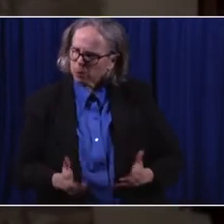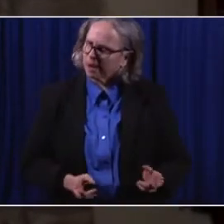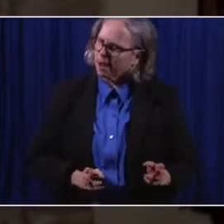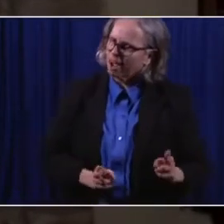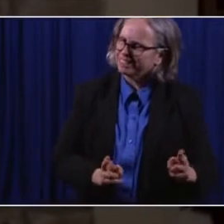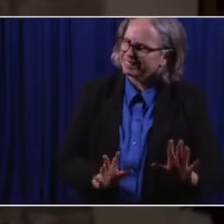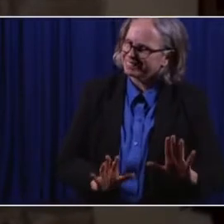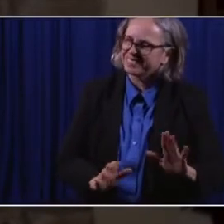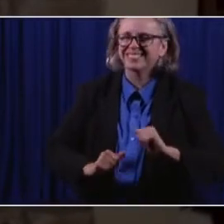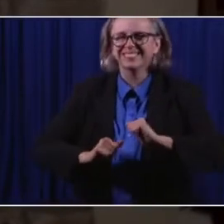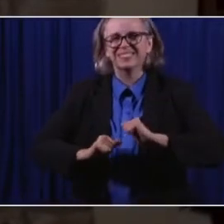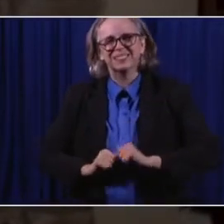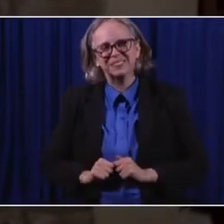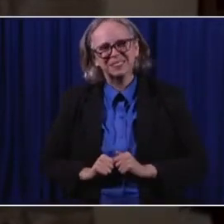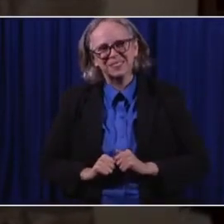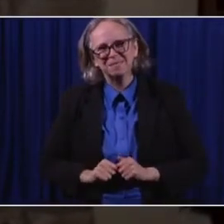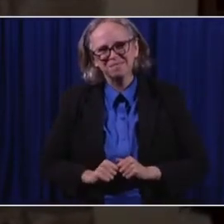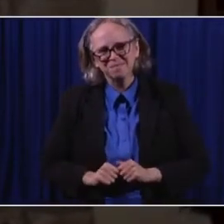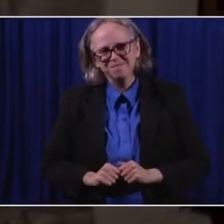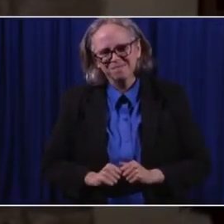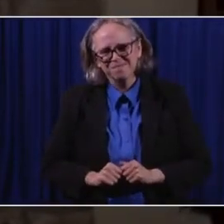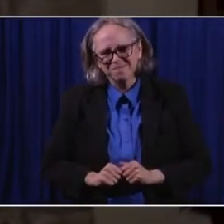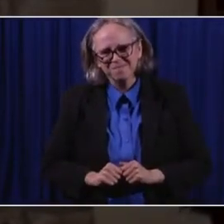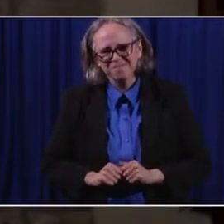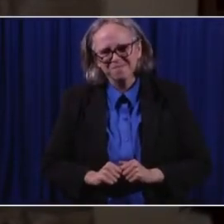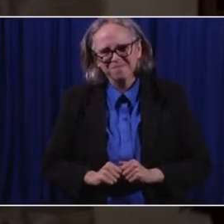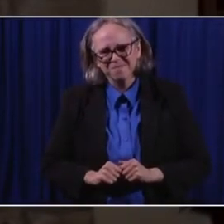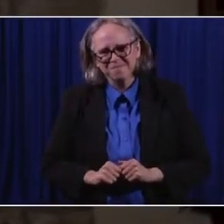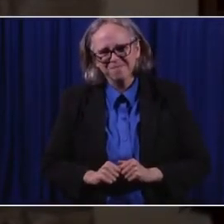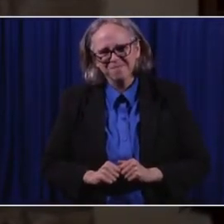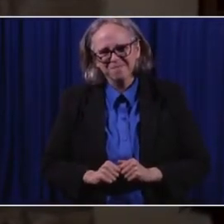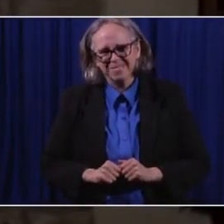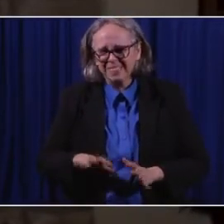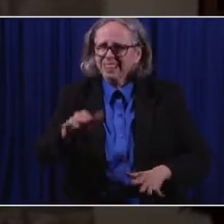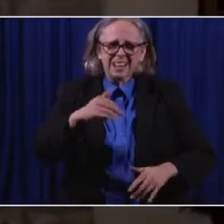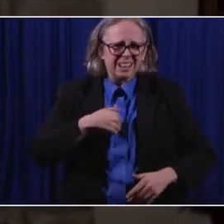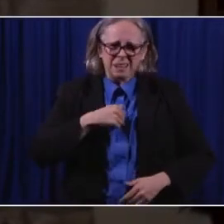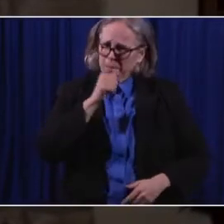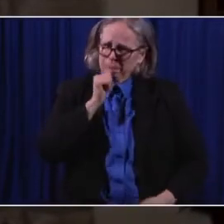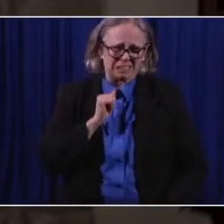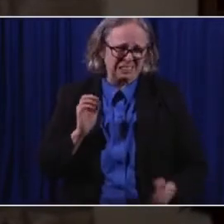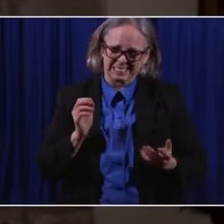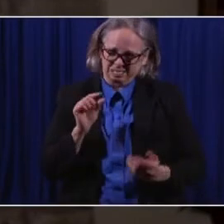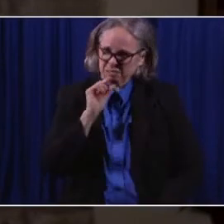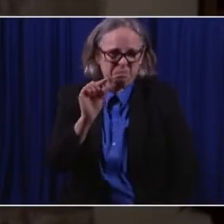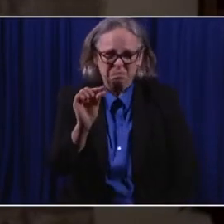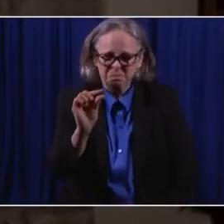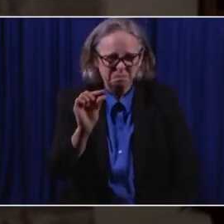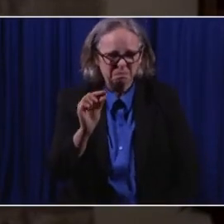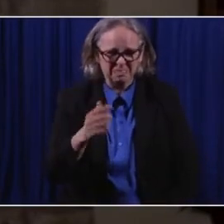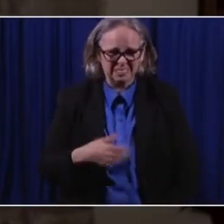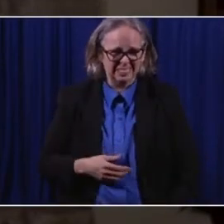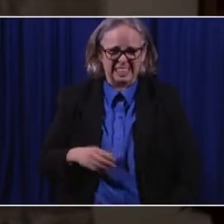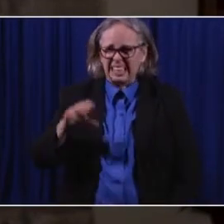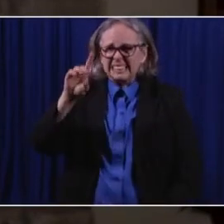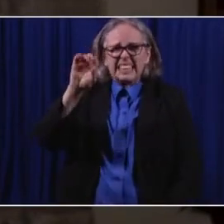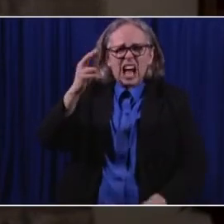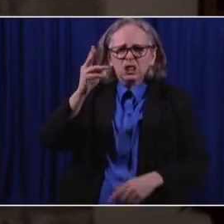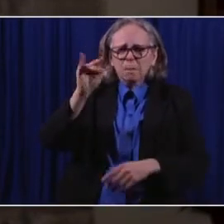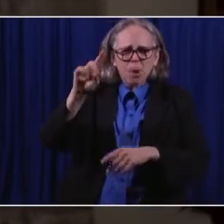as quickly as we can. And frankly, being that impatient person, the numbers that I was looking on our dashboard were not going up, frankly, as fast